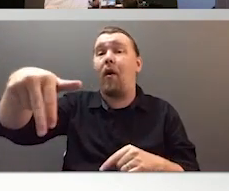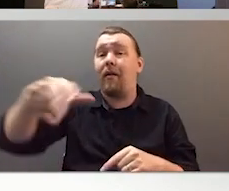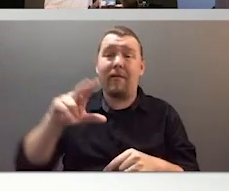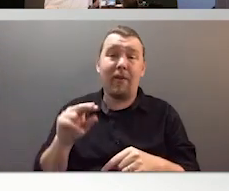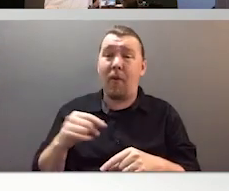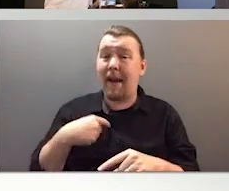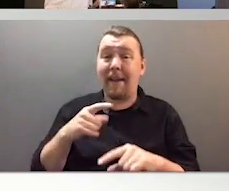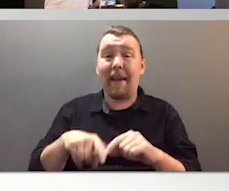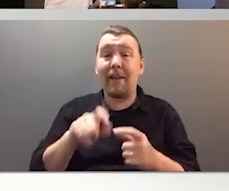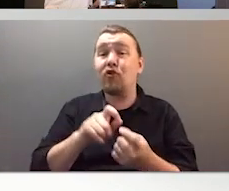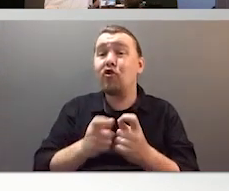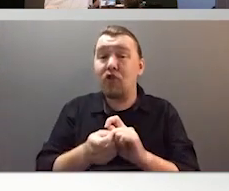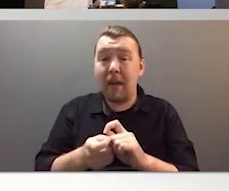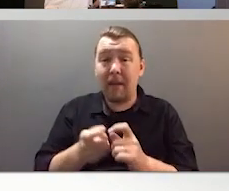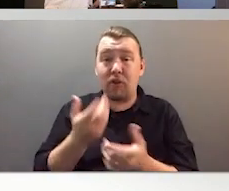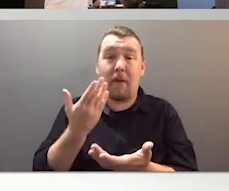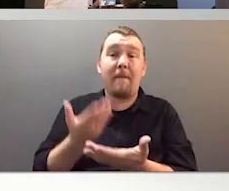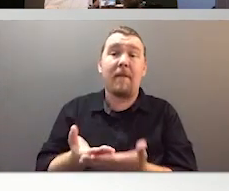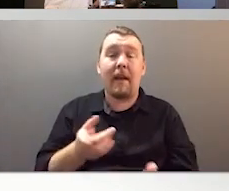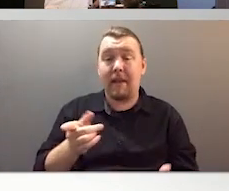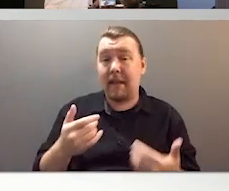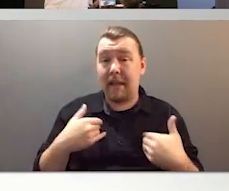then I've done my job.